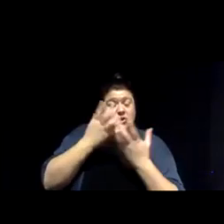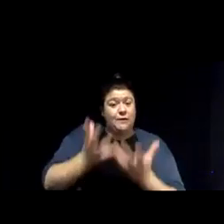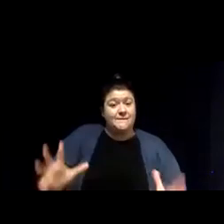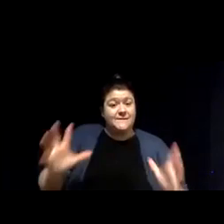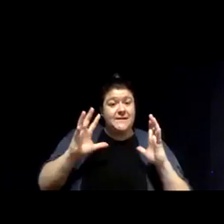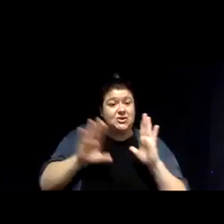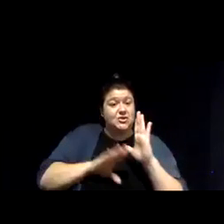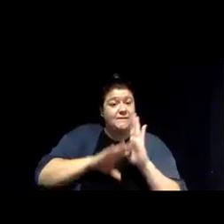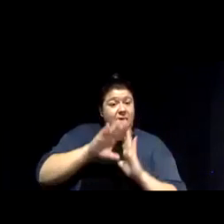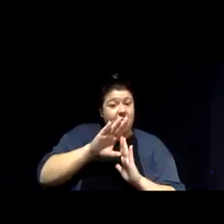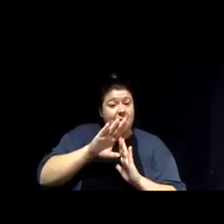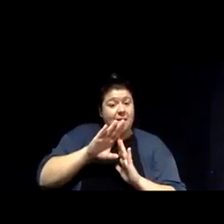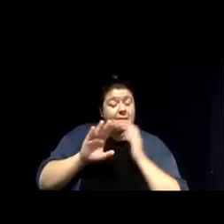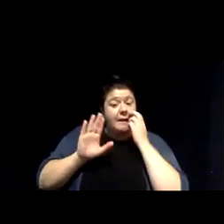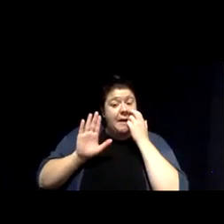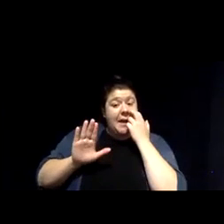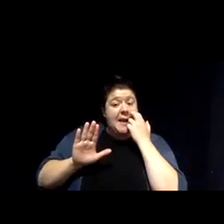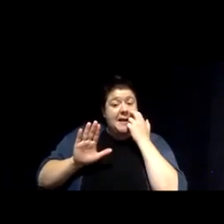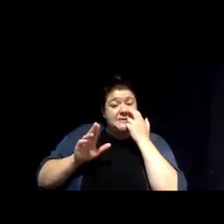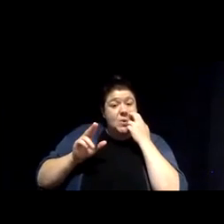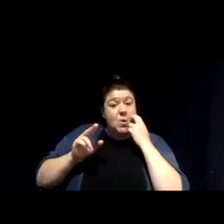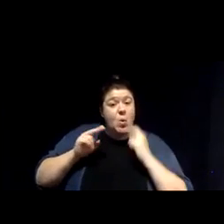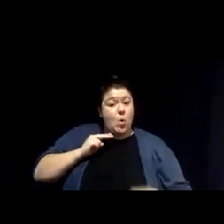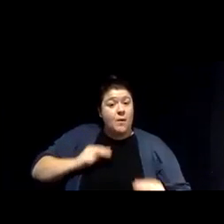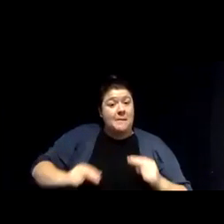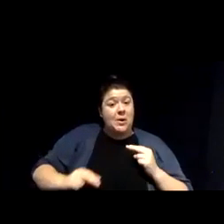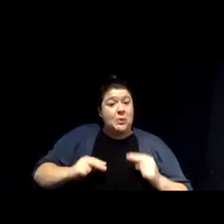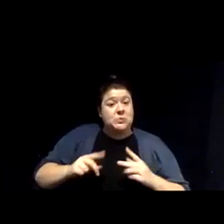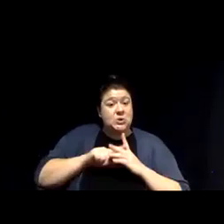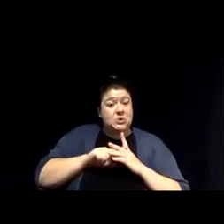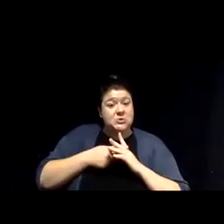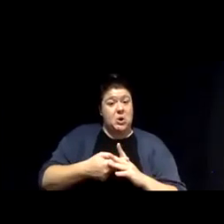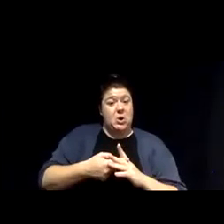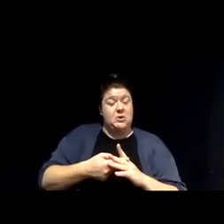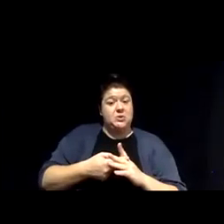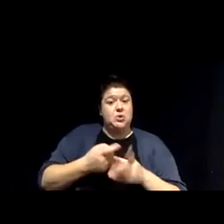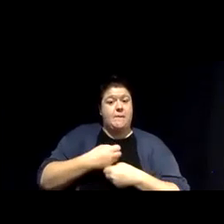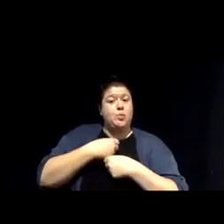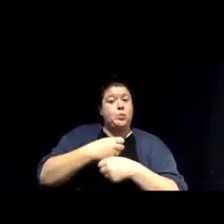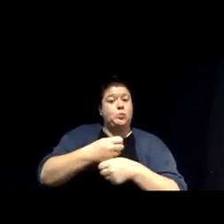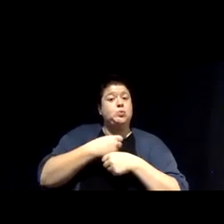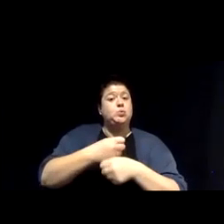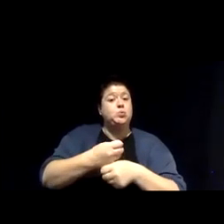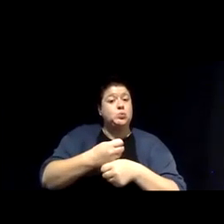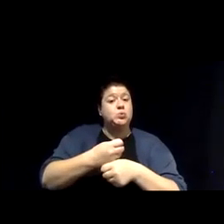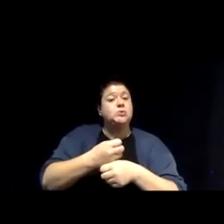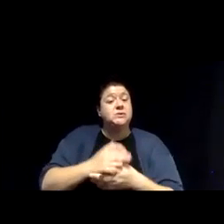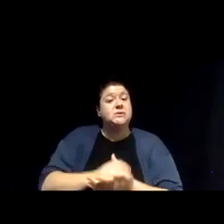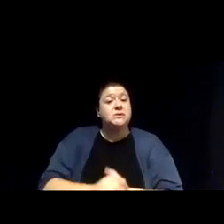the meantime, his hormones are starting to produce